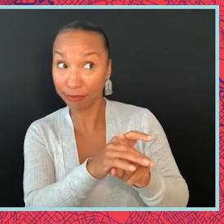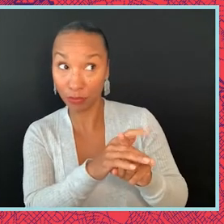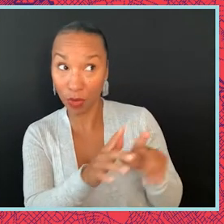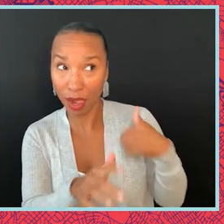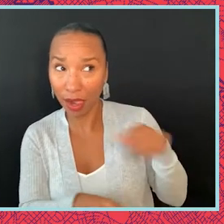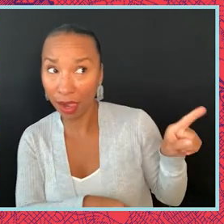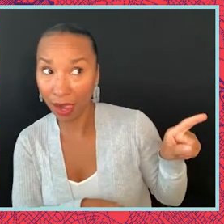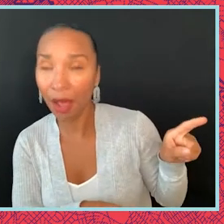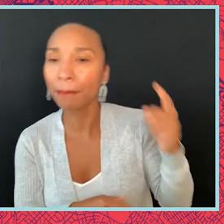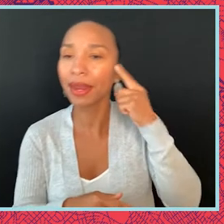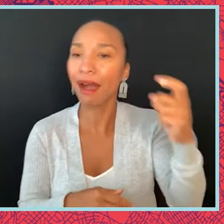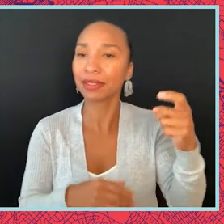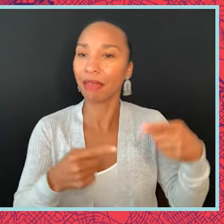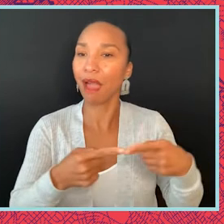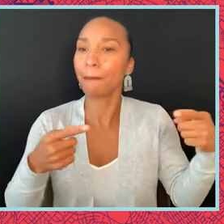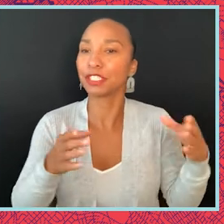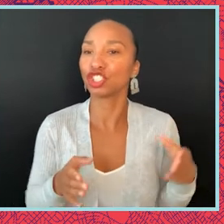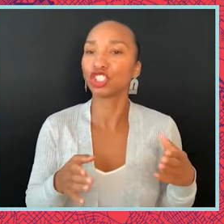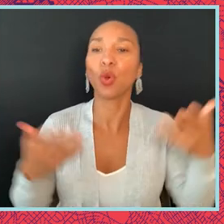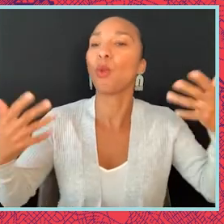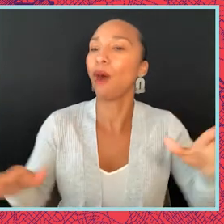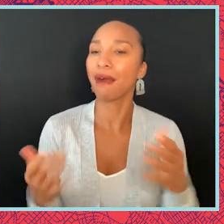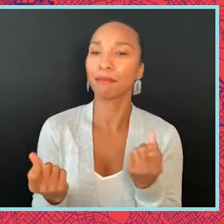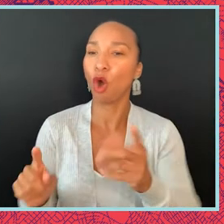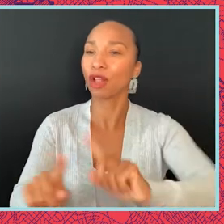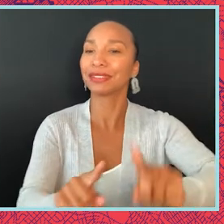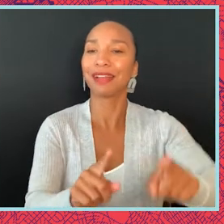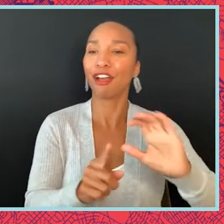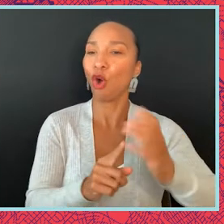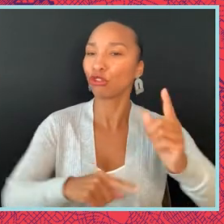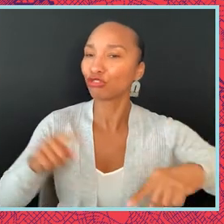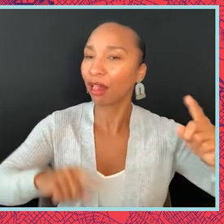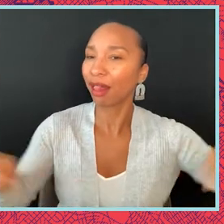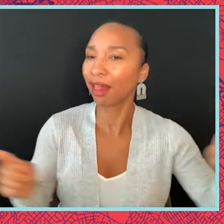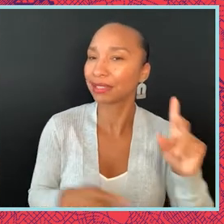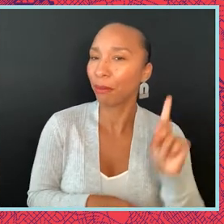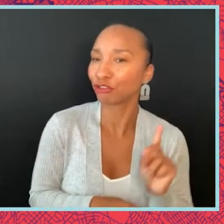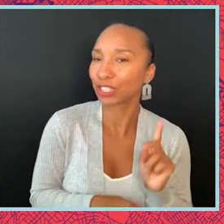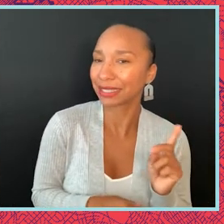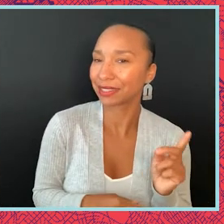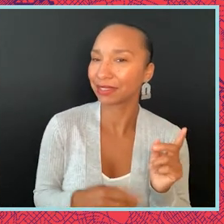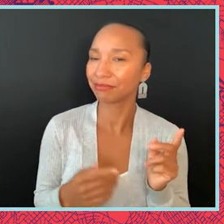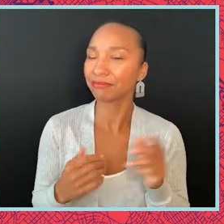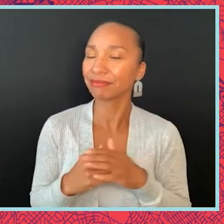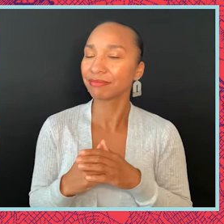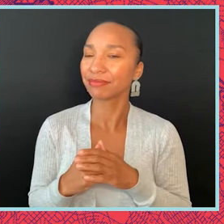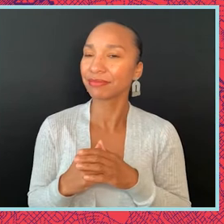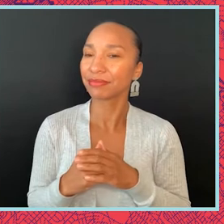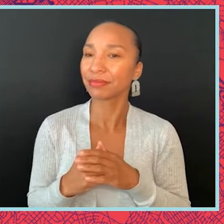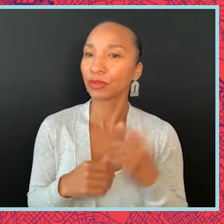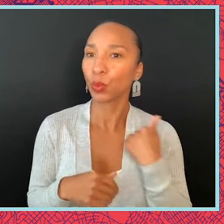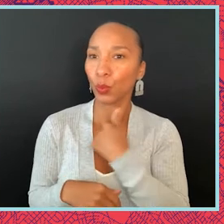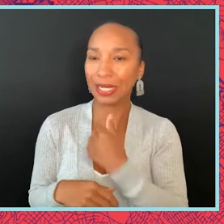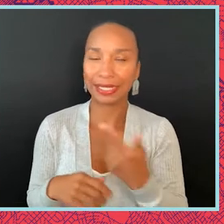opposition is opposed to a multicultural democracy that reflects the values and you know, and sort of panders